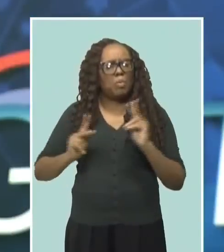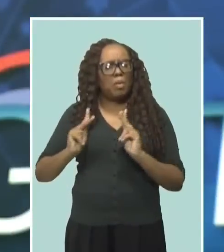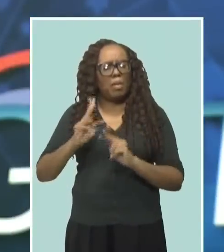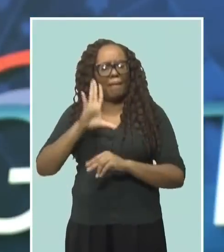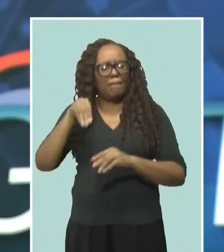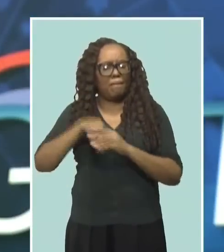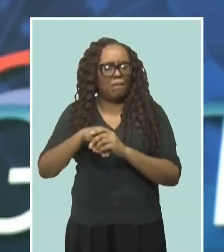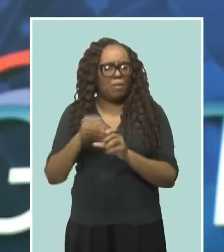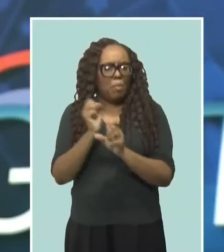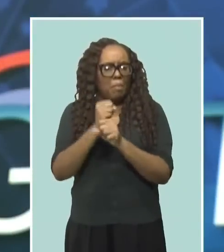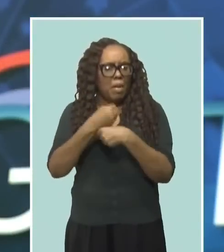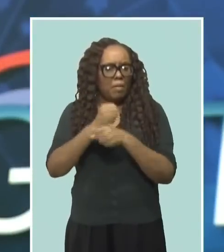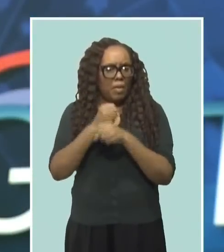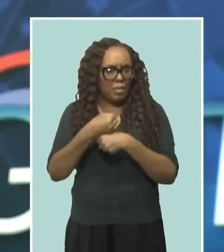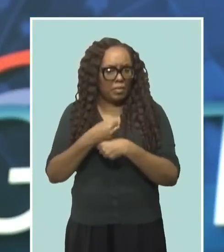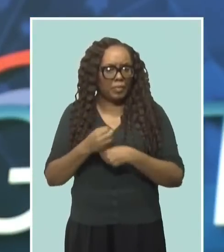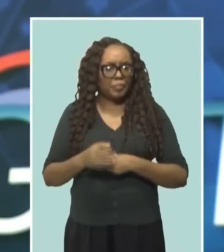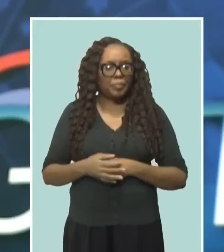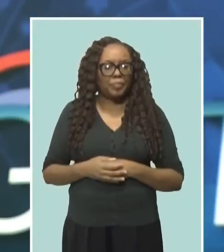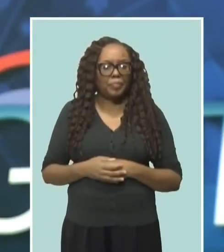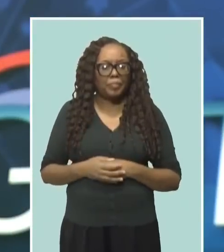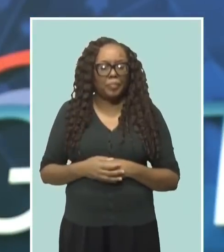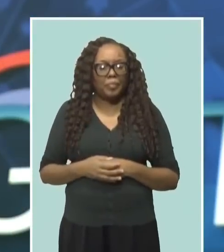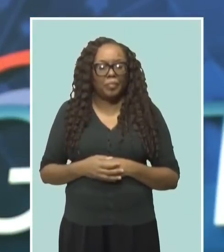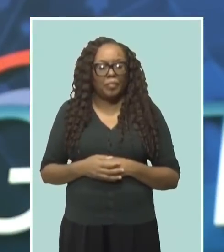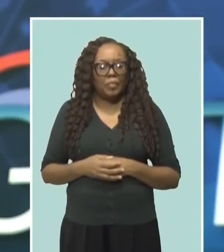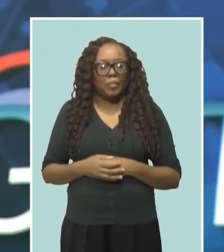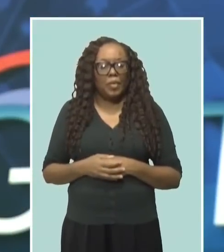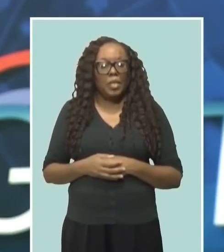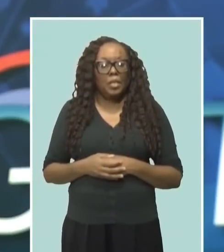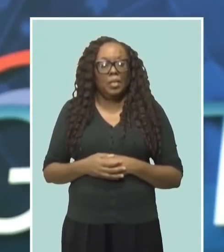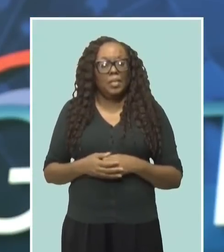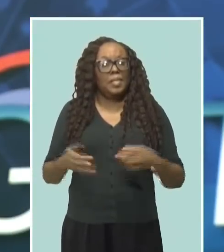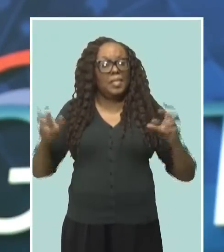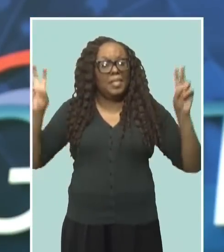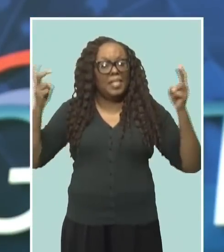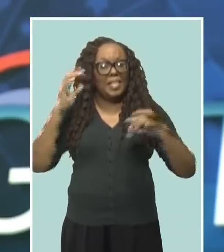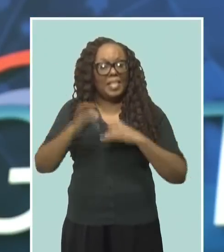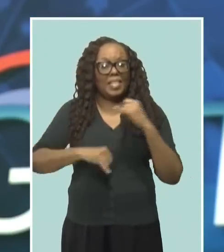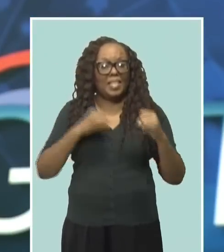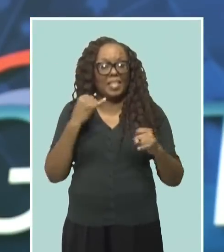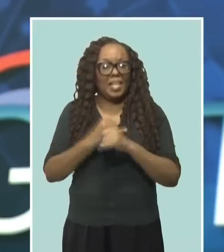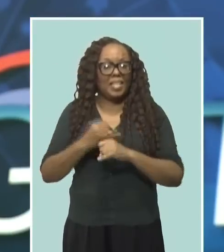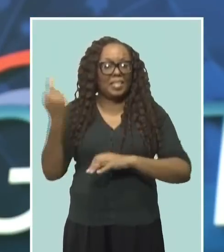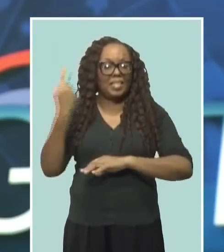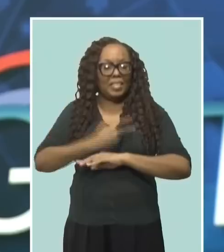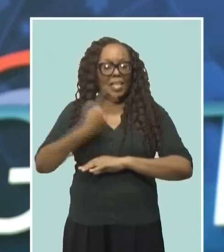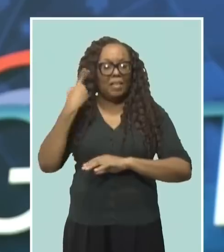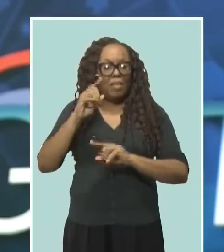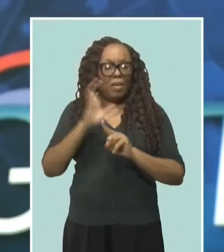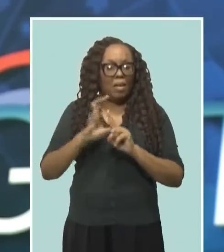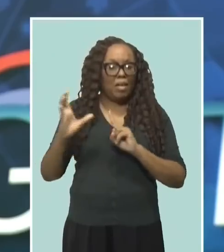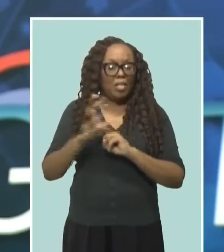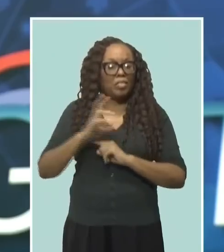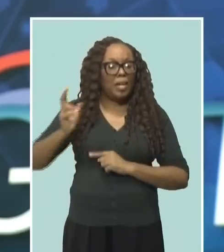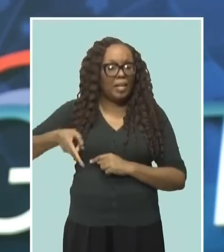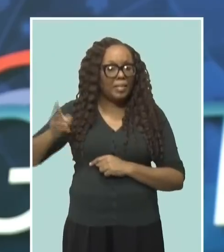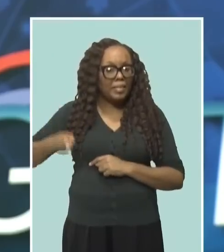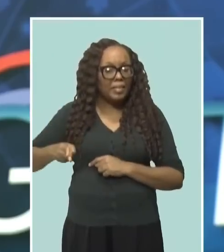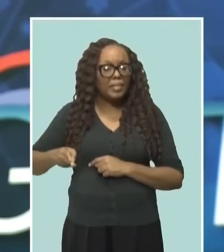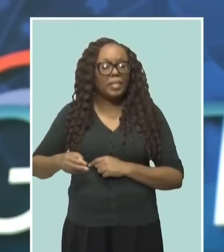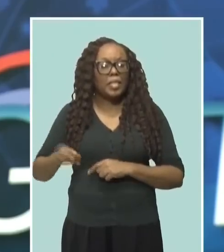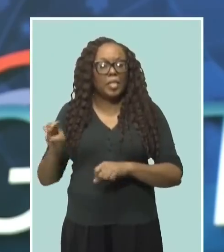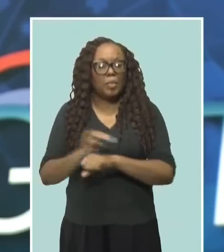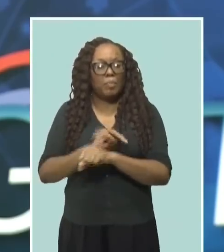As Barbados joins the world in celebrating the inaugural International Day of Intangible Cultural Heritage, Minister in the Prime